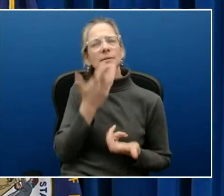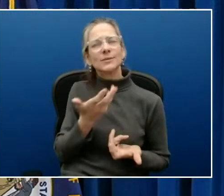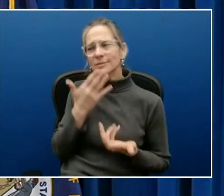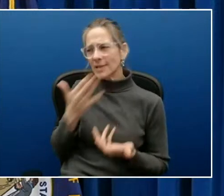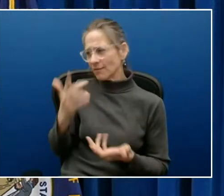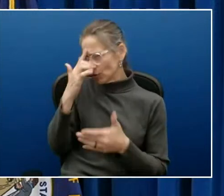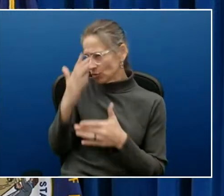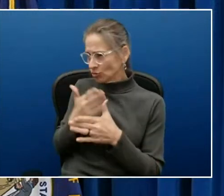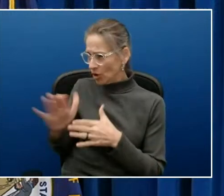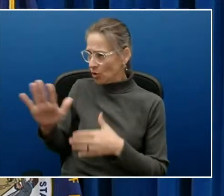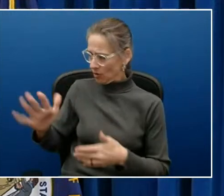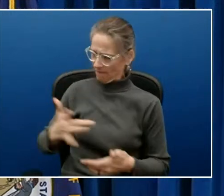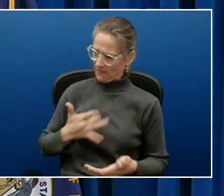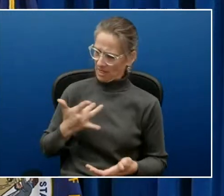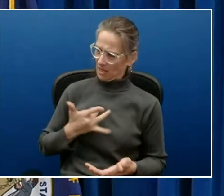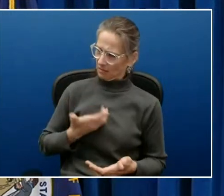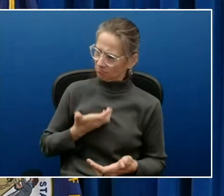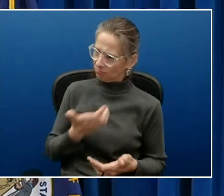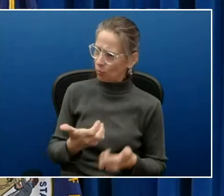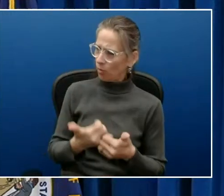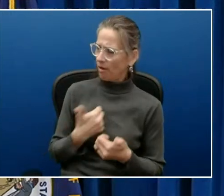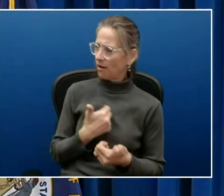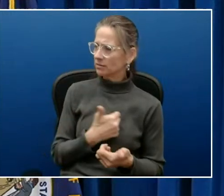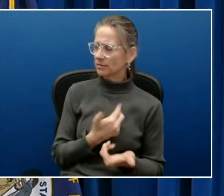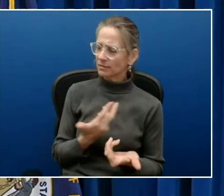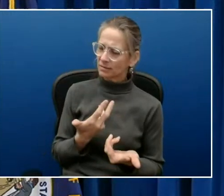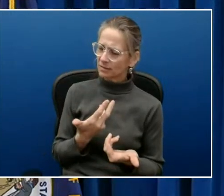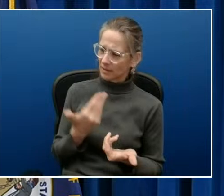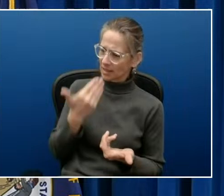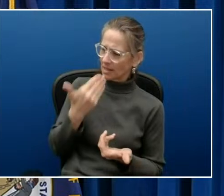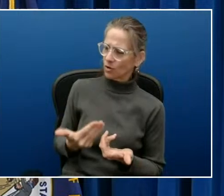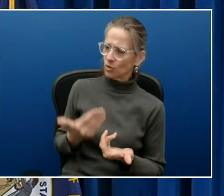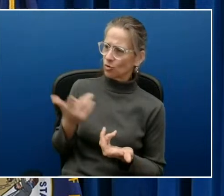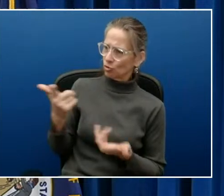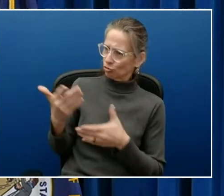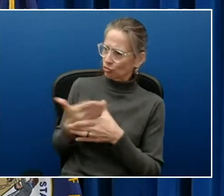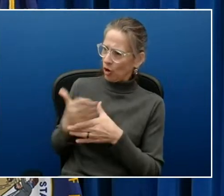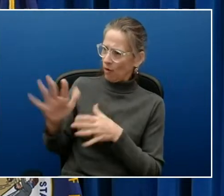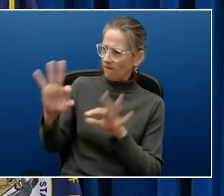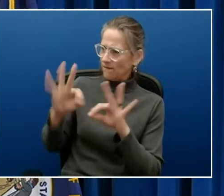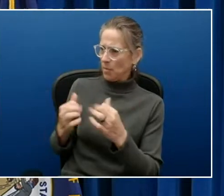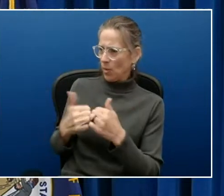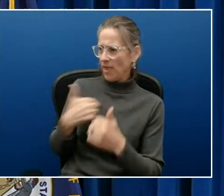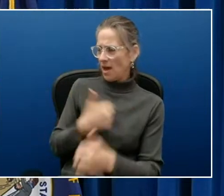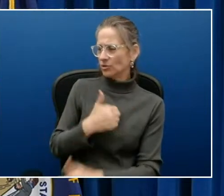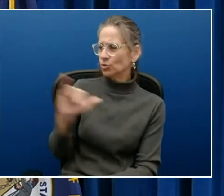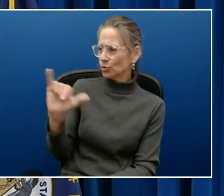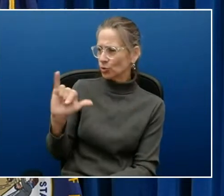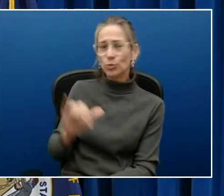with us and for sharing your families with us as well.